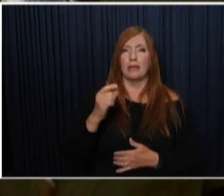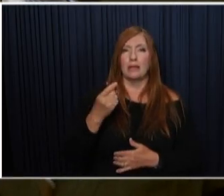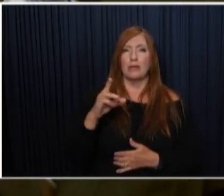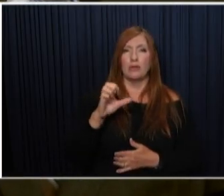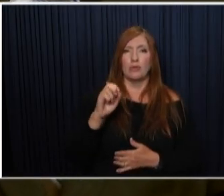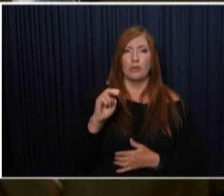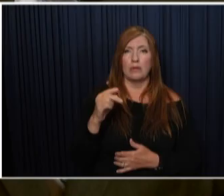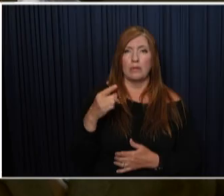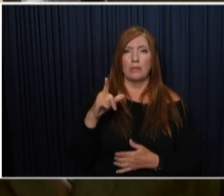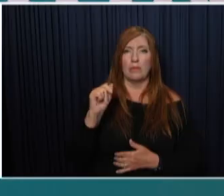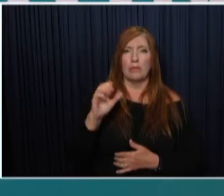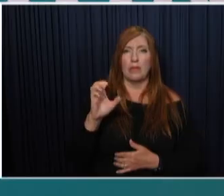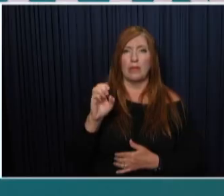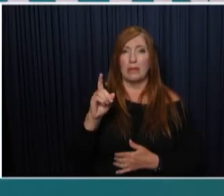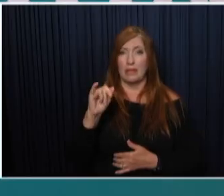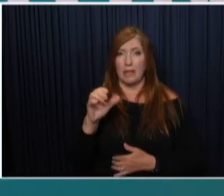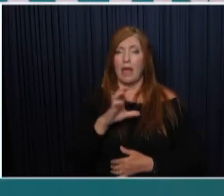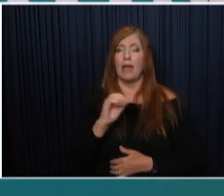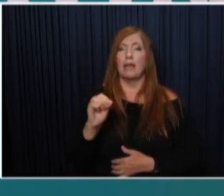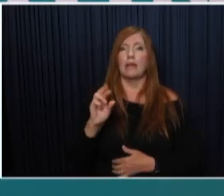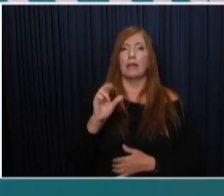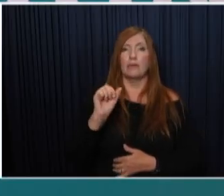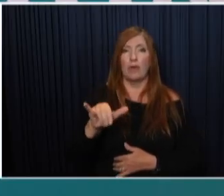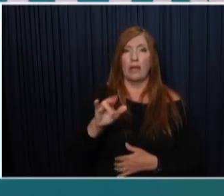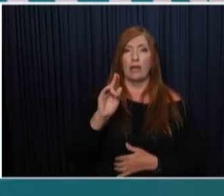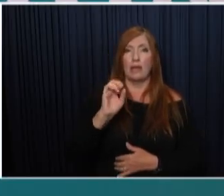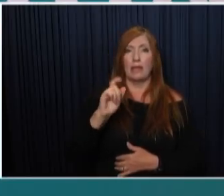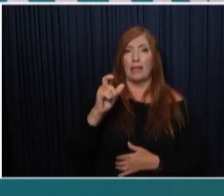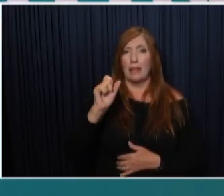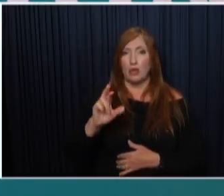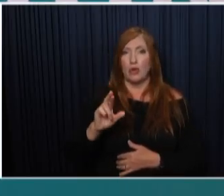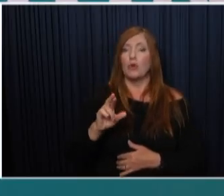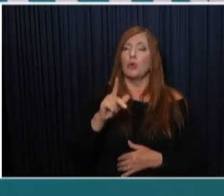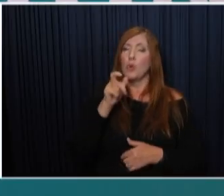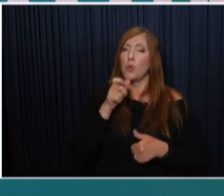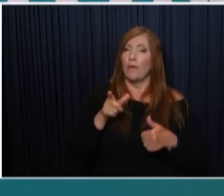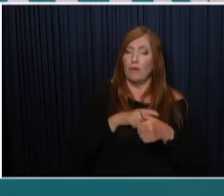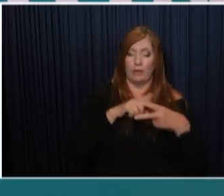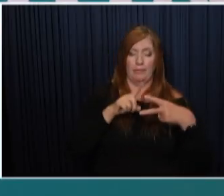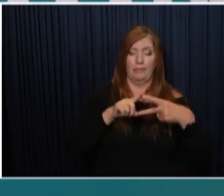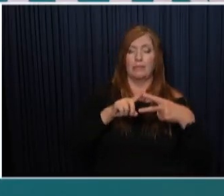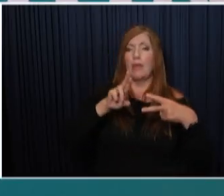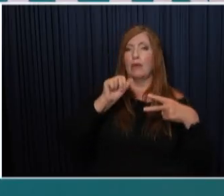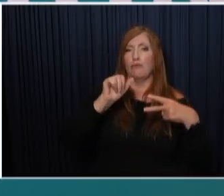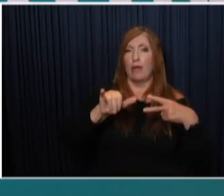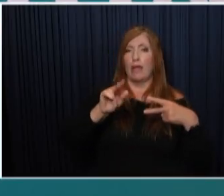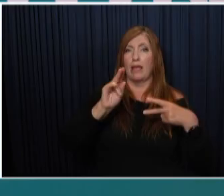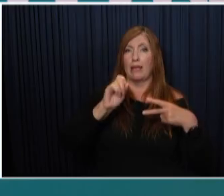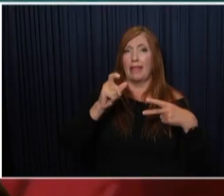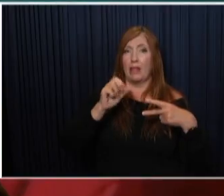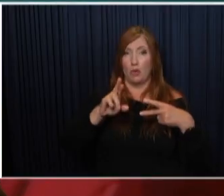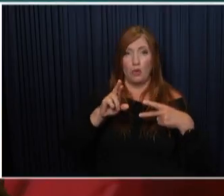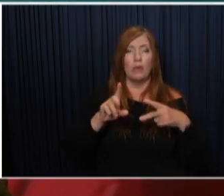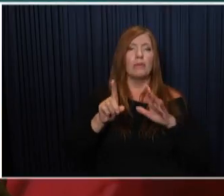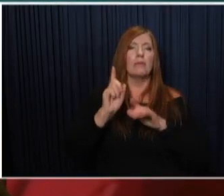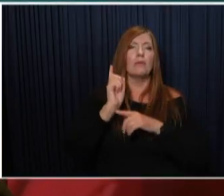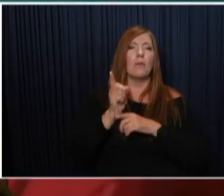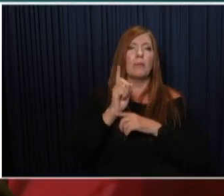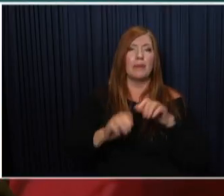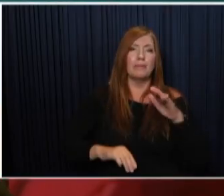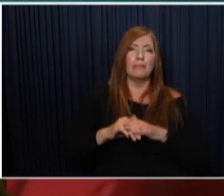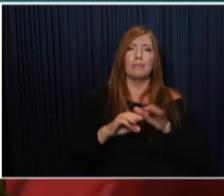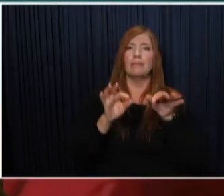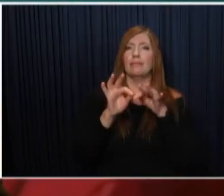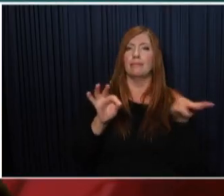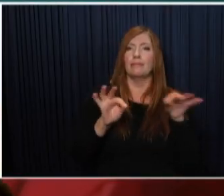Ray Keeler. Mr. Keeler, we'll start with you. You have the first opening statement. You have 1 minute. Thank you, Janelle, and thank you to